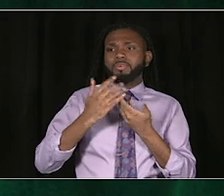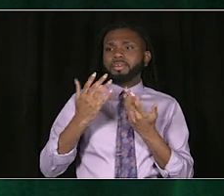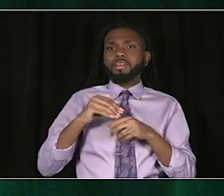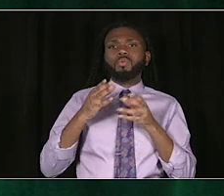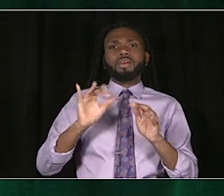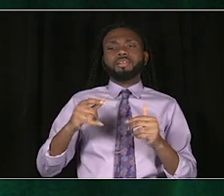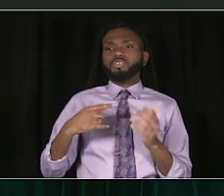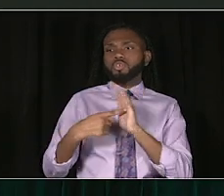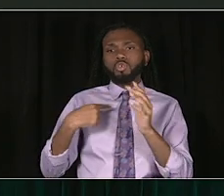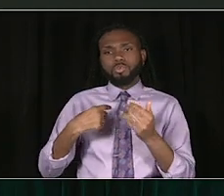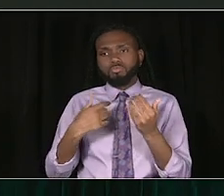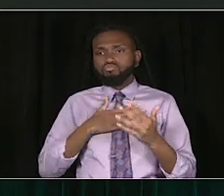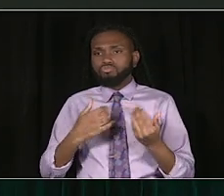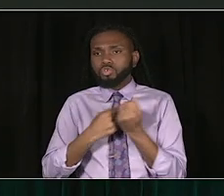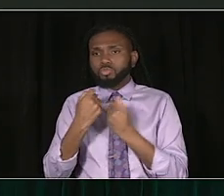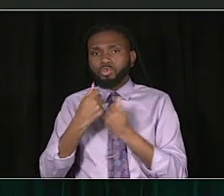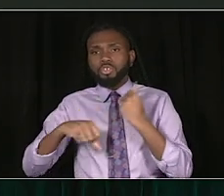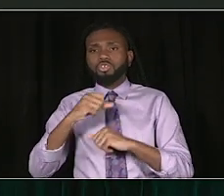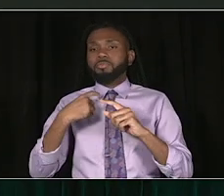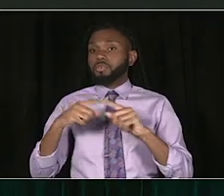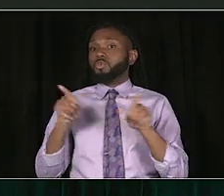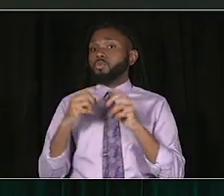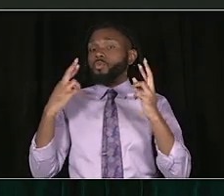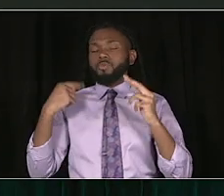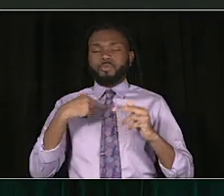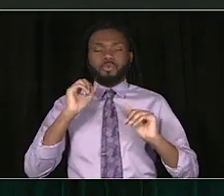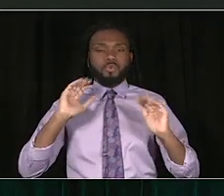we're here to support one another and hopefully we all succeed.